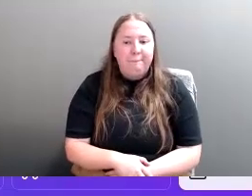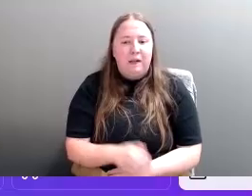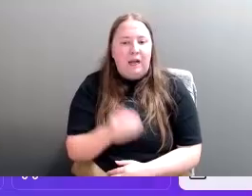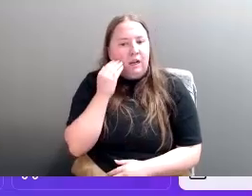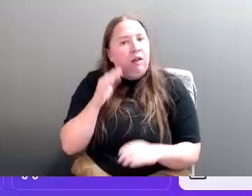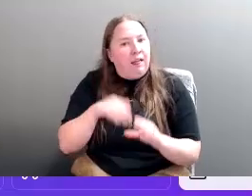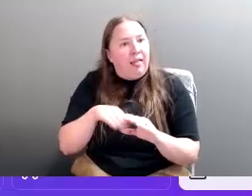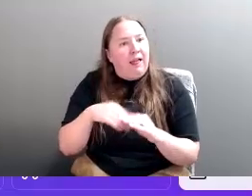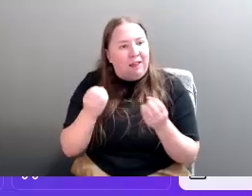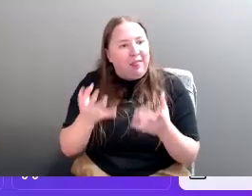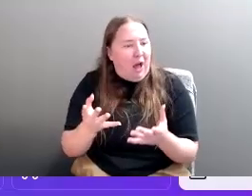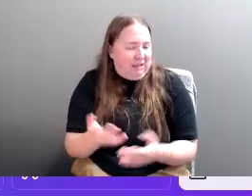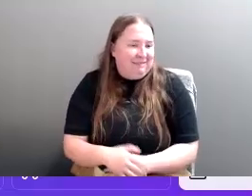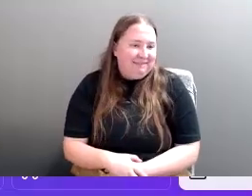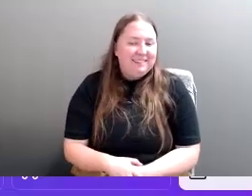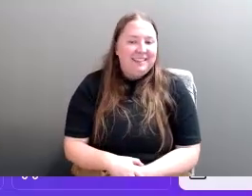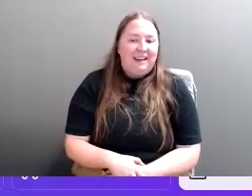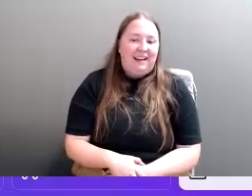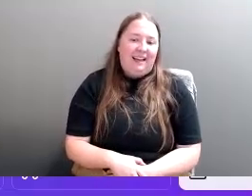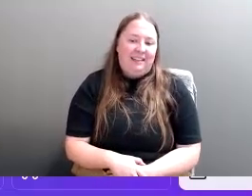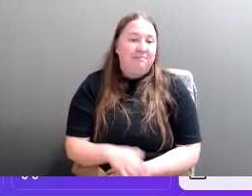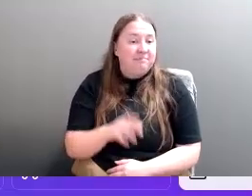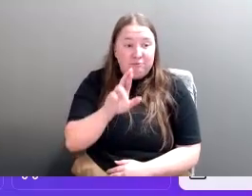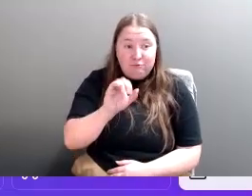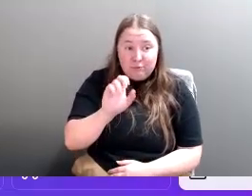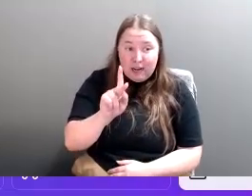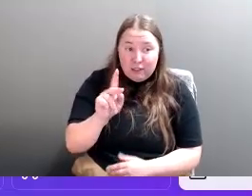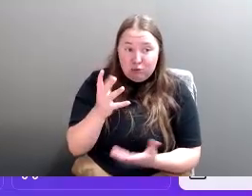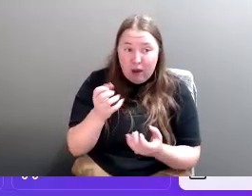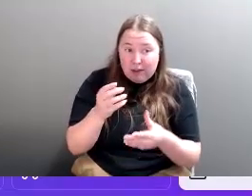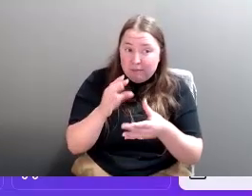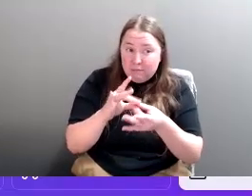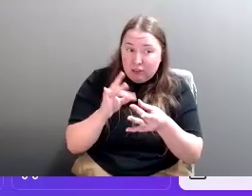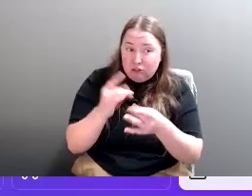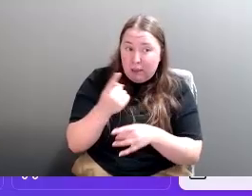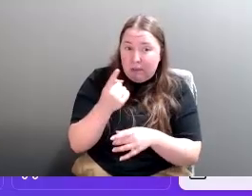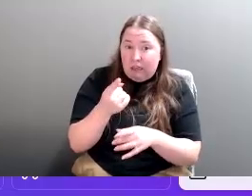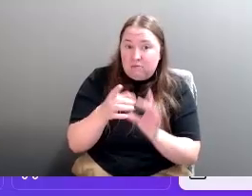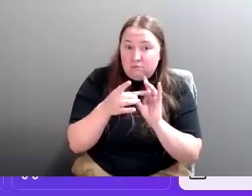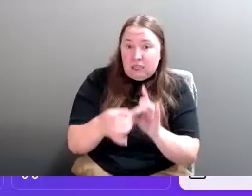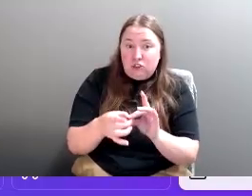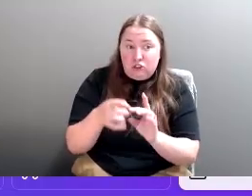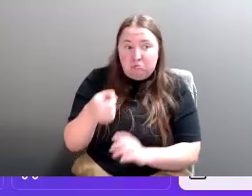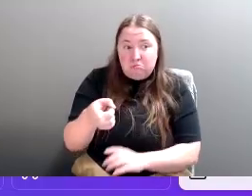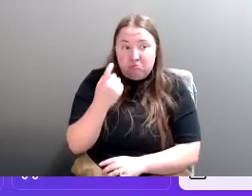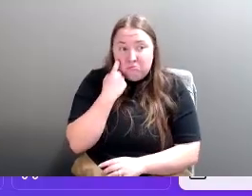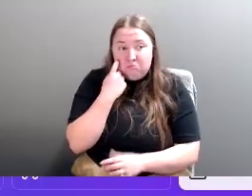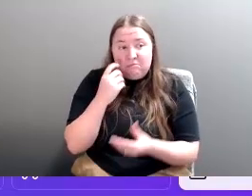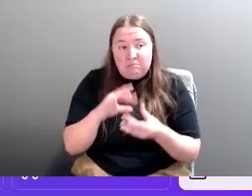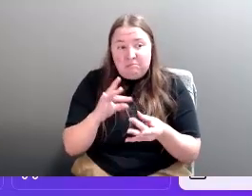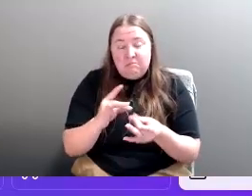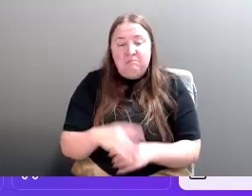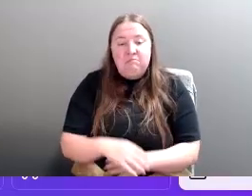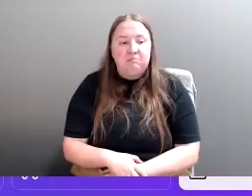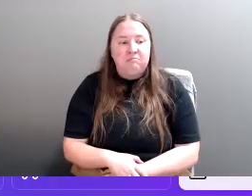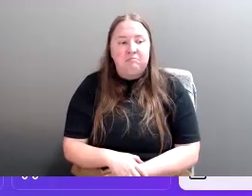talked a lot here. Anything, Rick, you want to point to that people are saying in relationship to this? Yeah,